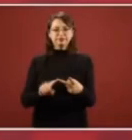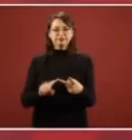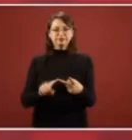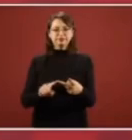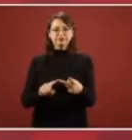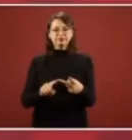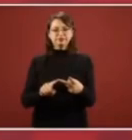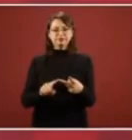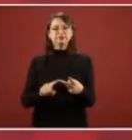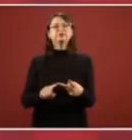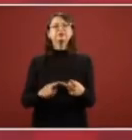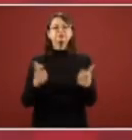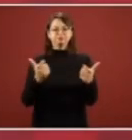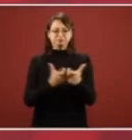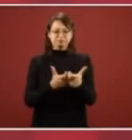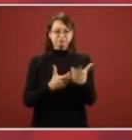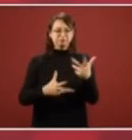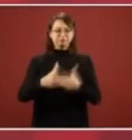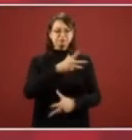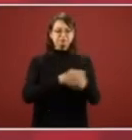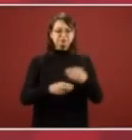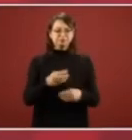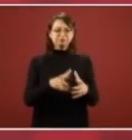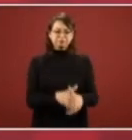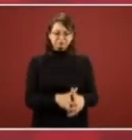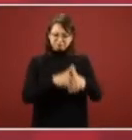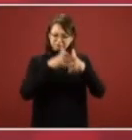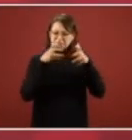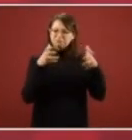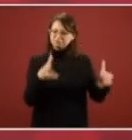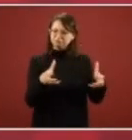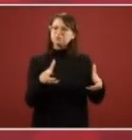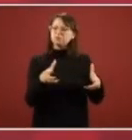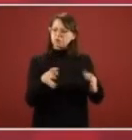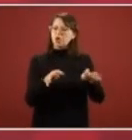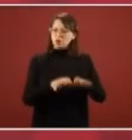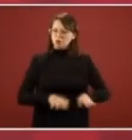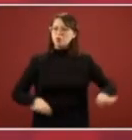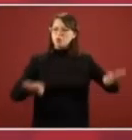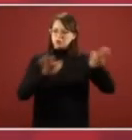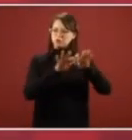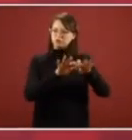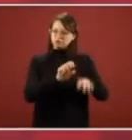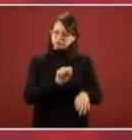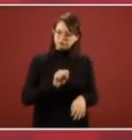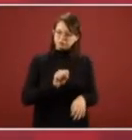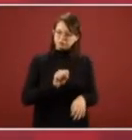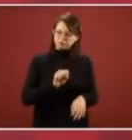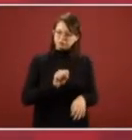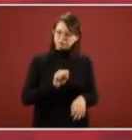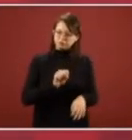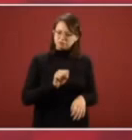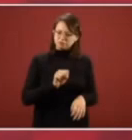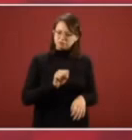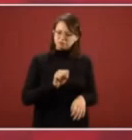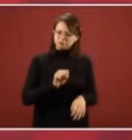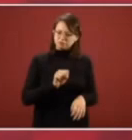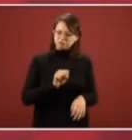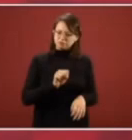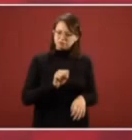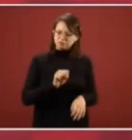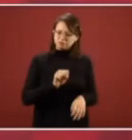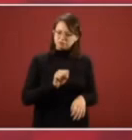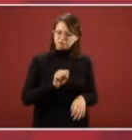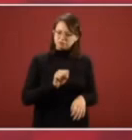to us. Pero más el desarrollo económico. But even more